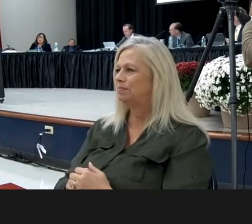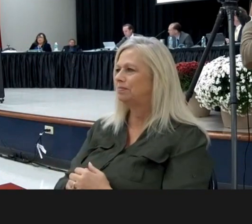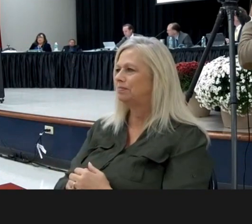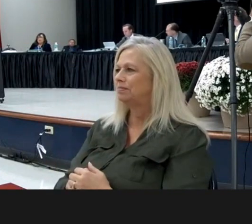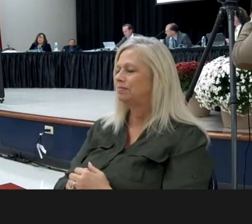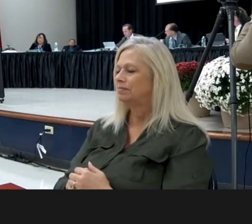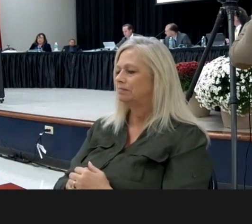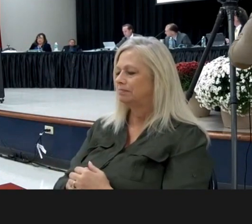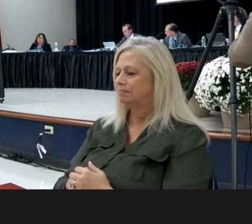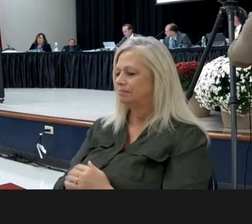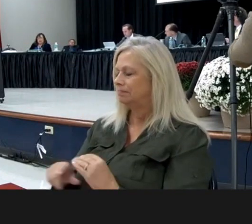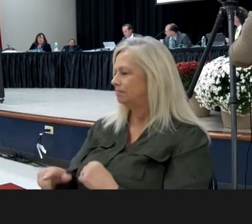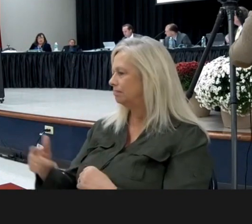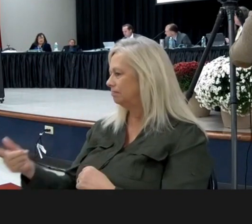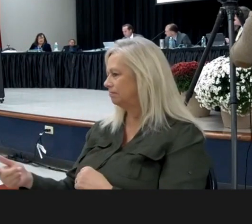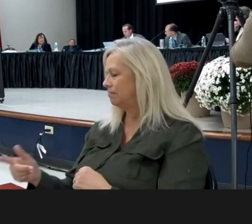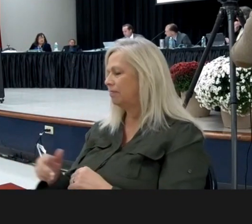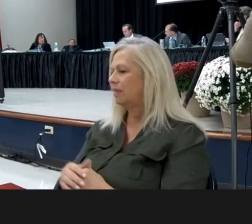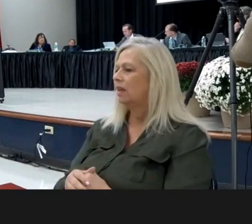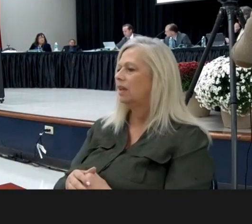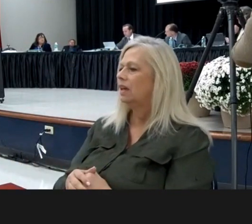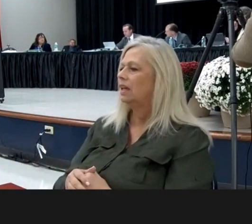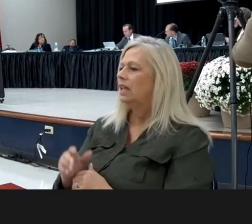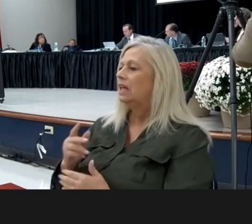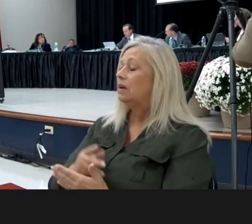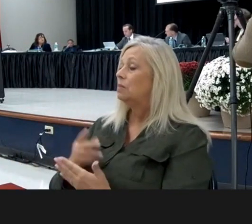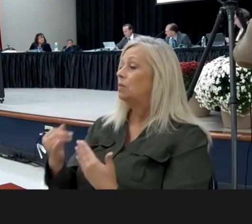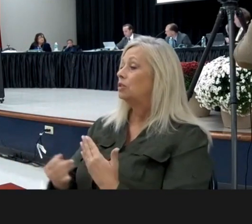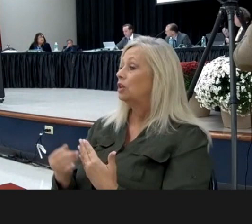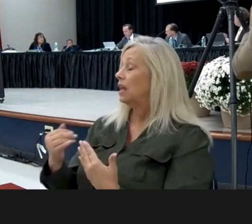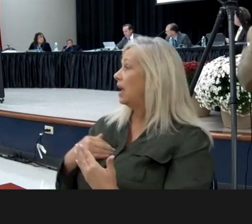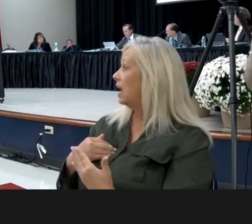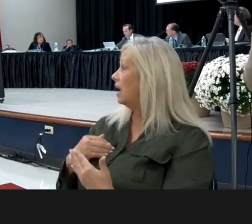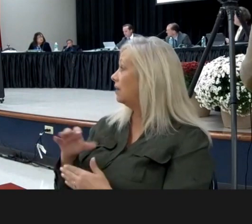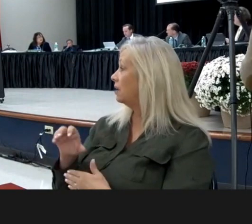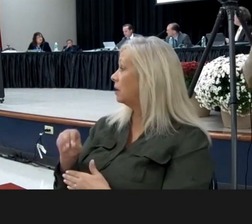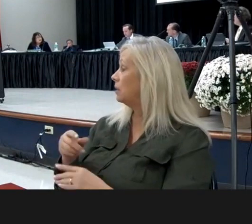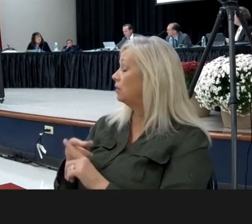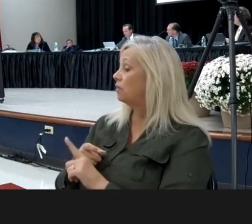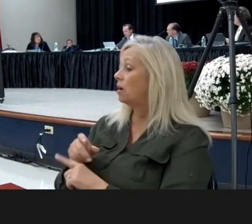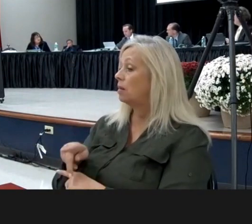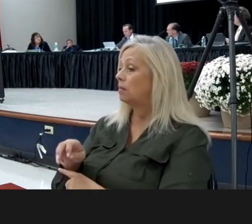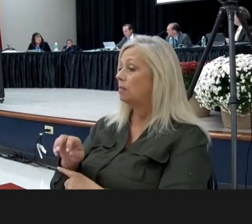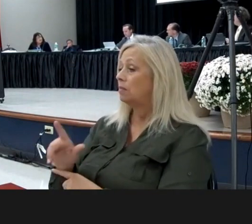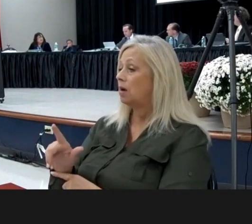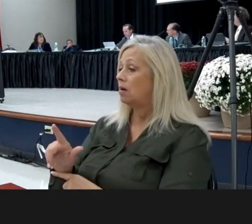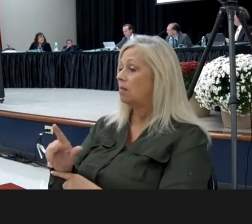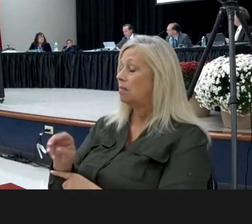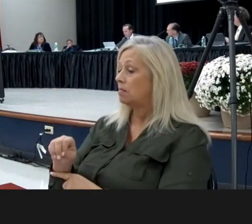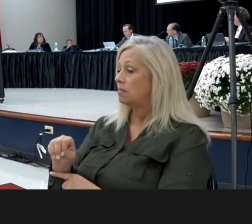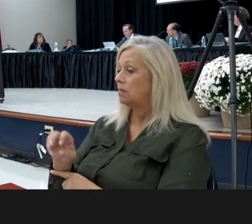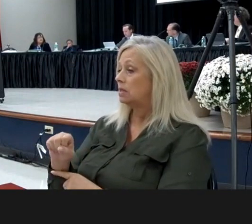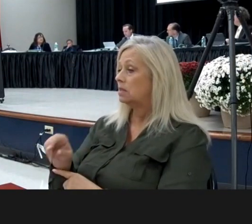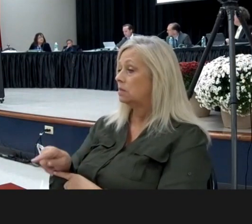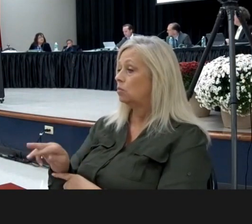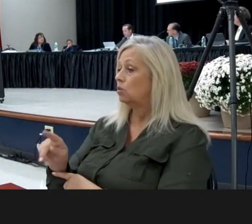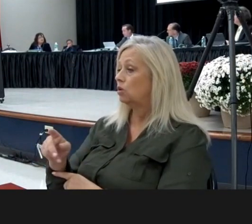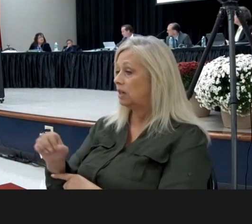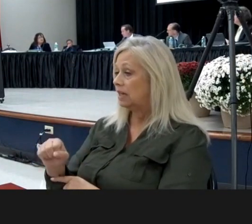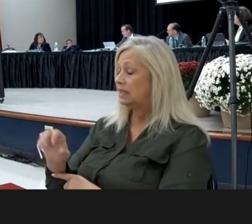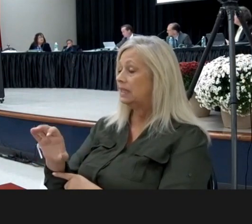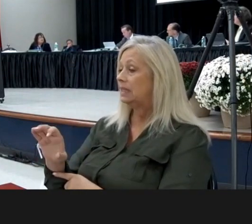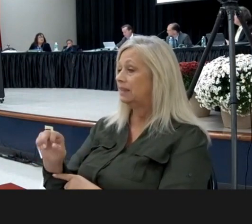this project. I have some company here from Palm Springs, California. They couldn't believe all the